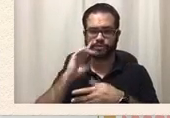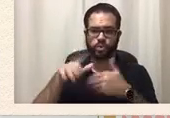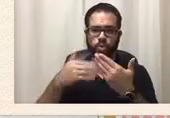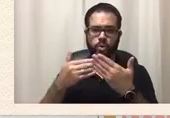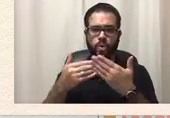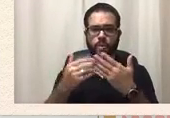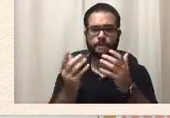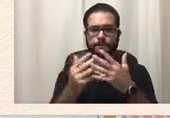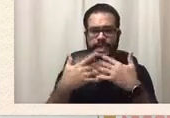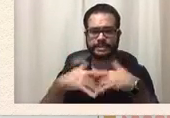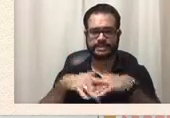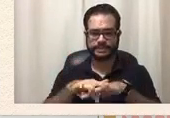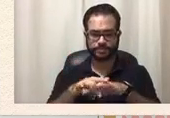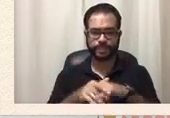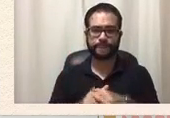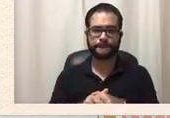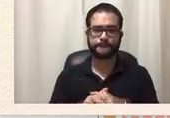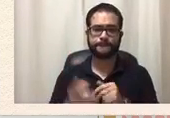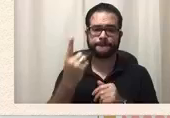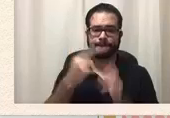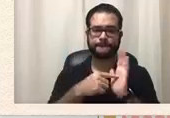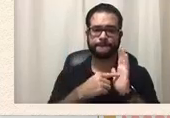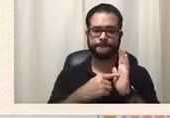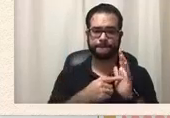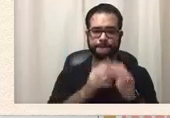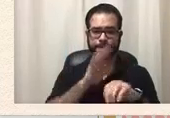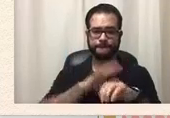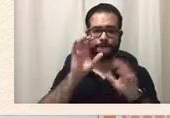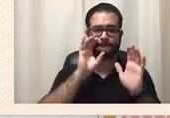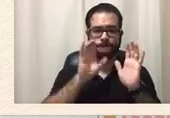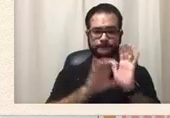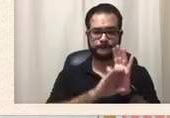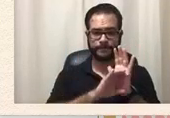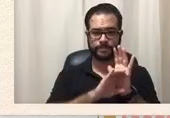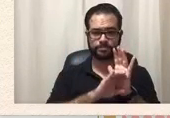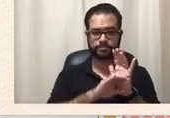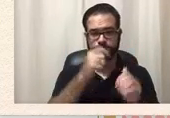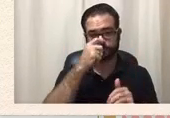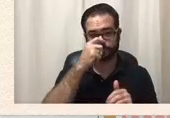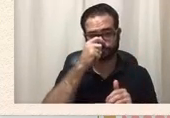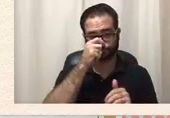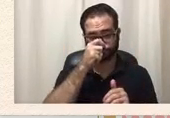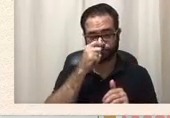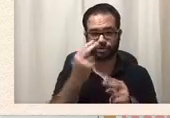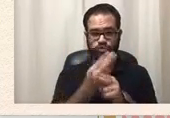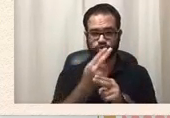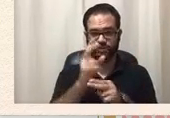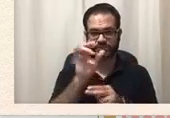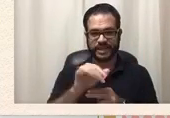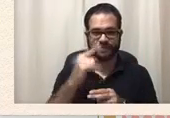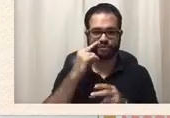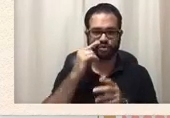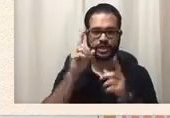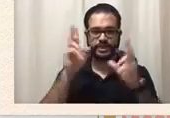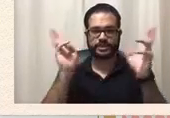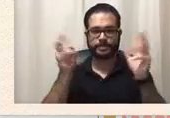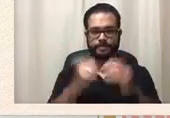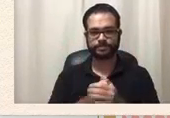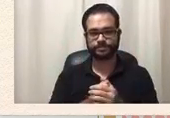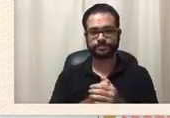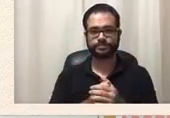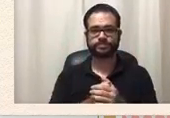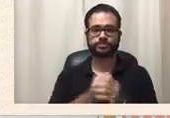blends. Here's an example on this picture of how to use this as a game. You can match the beginning digraph